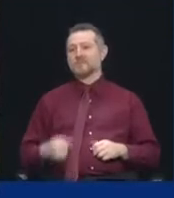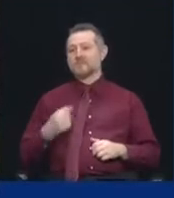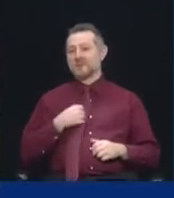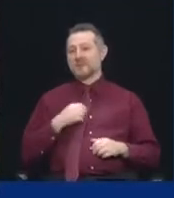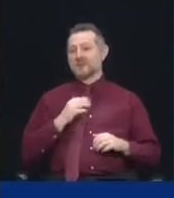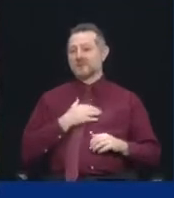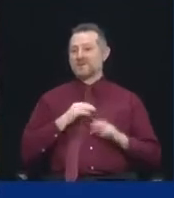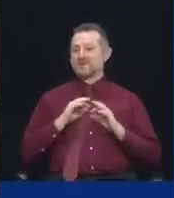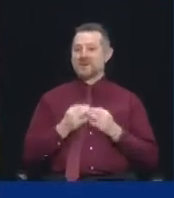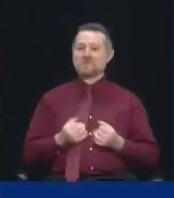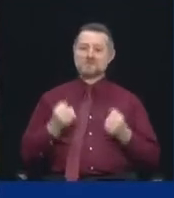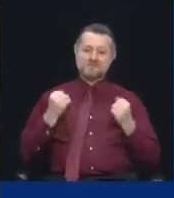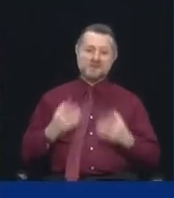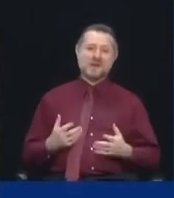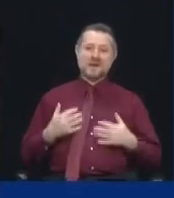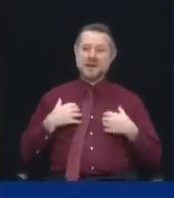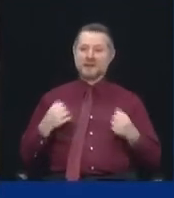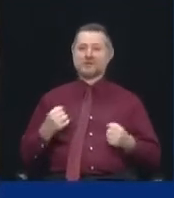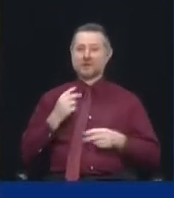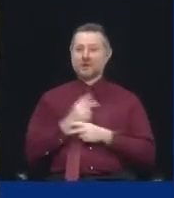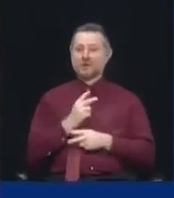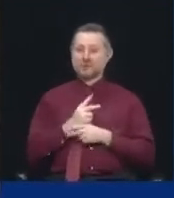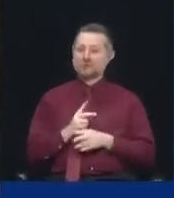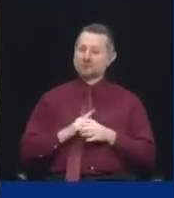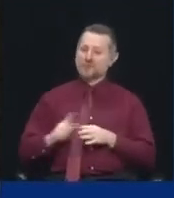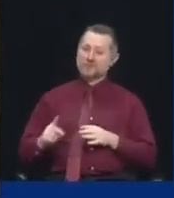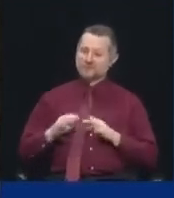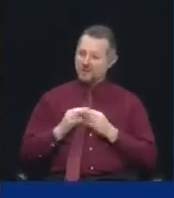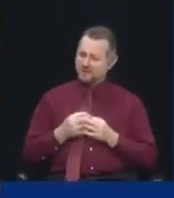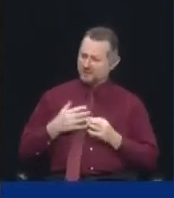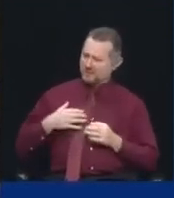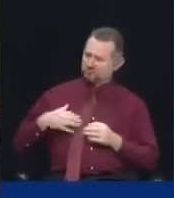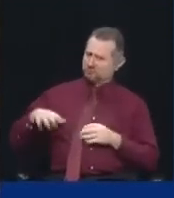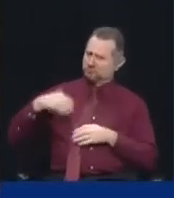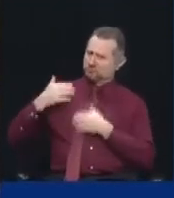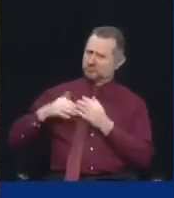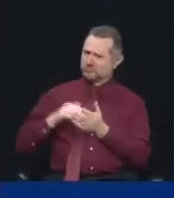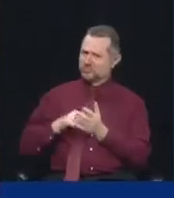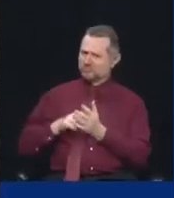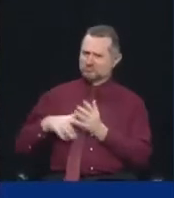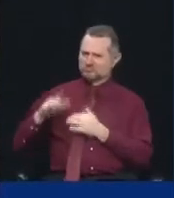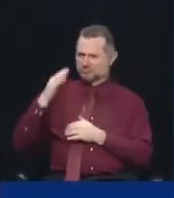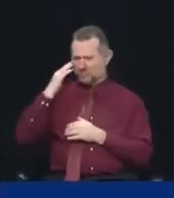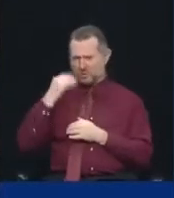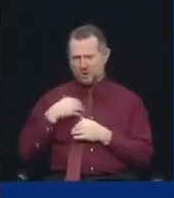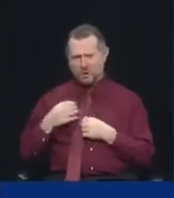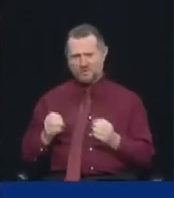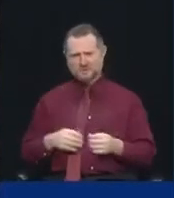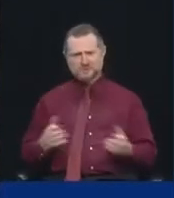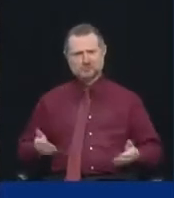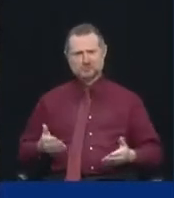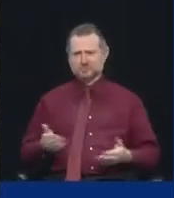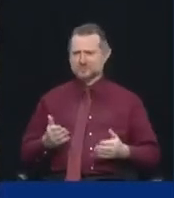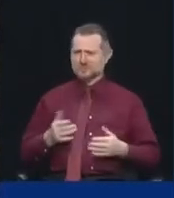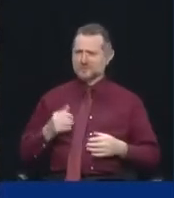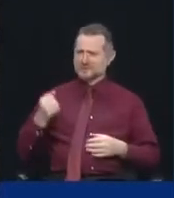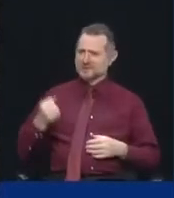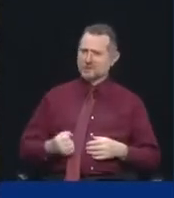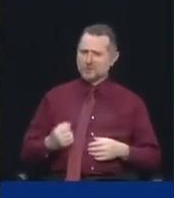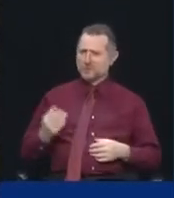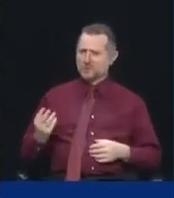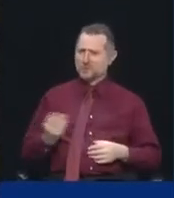many healthcare professionals, many with offices and facilities right here in Southwest